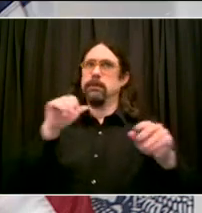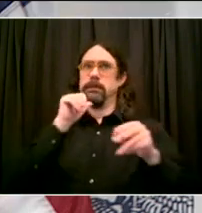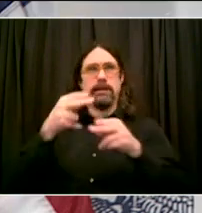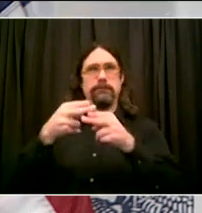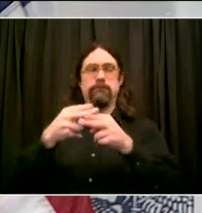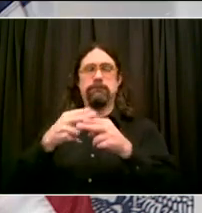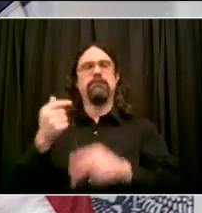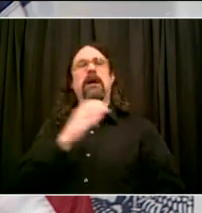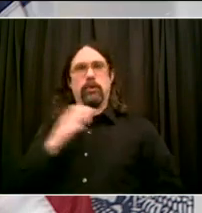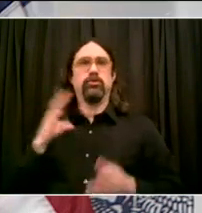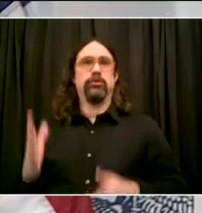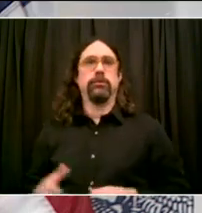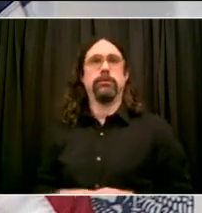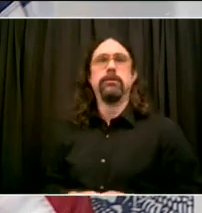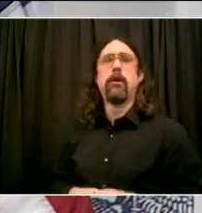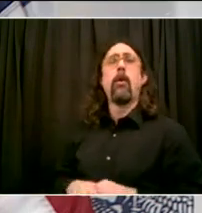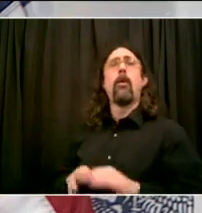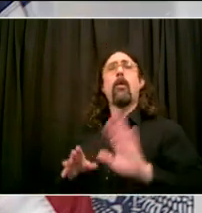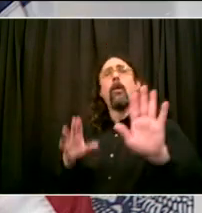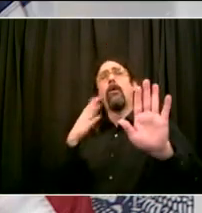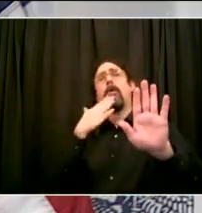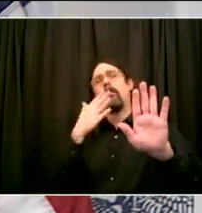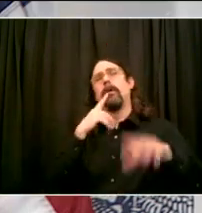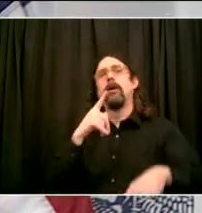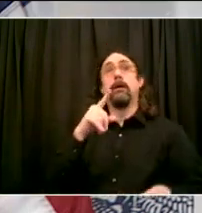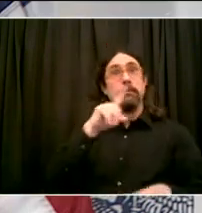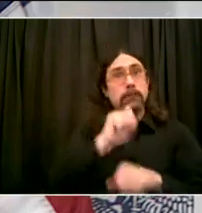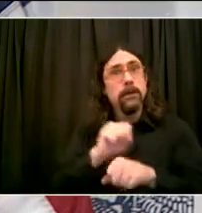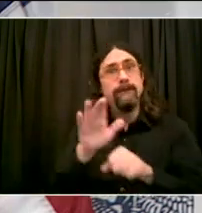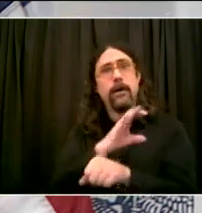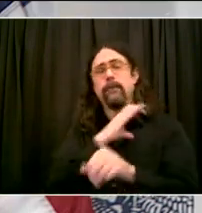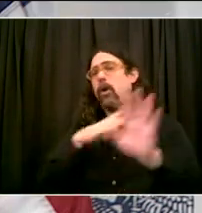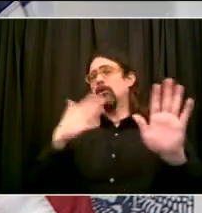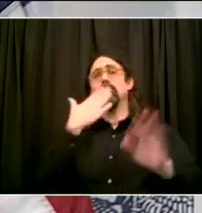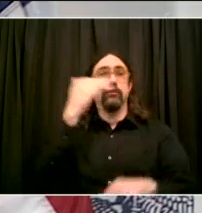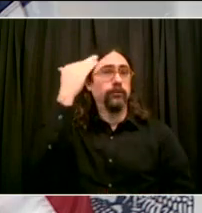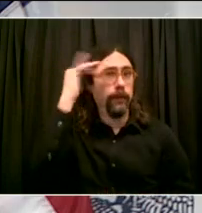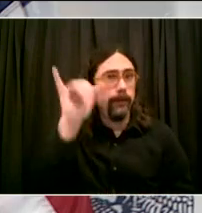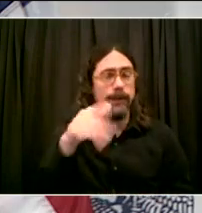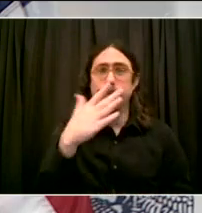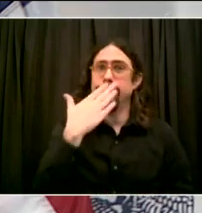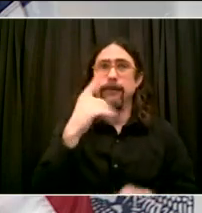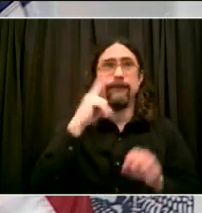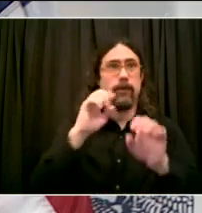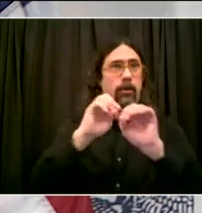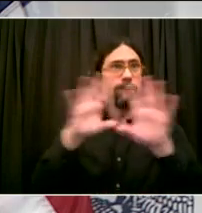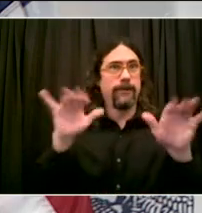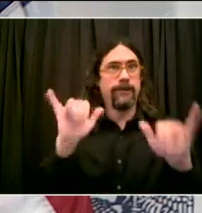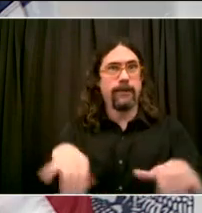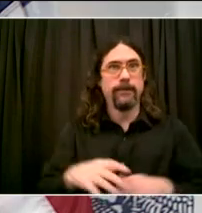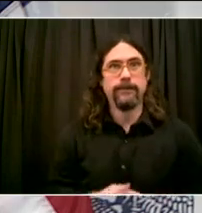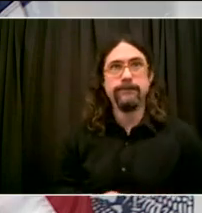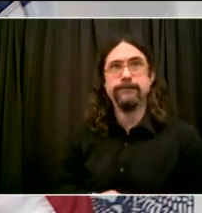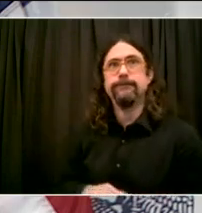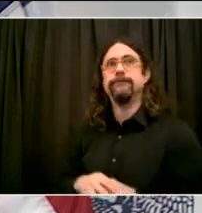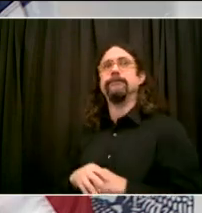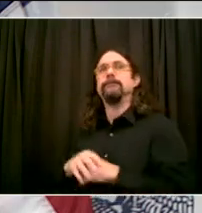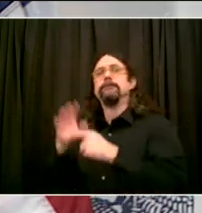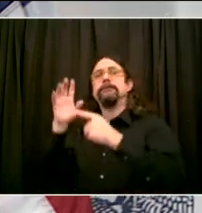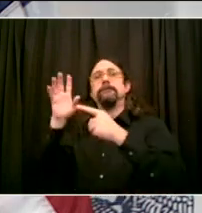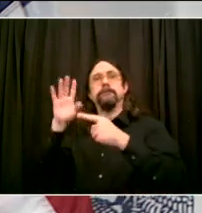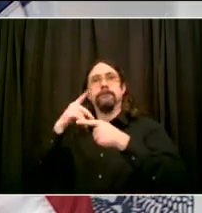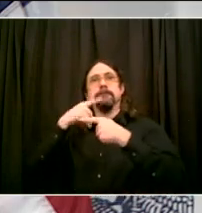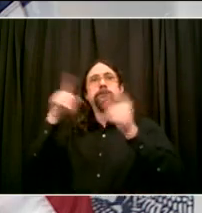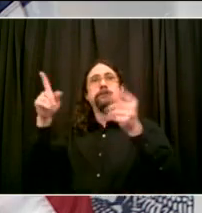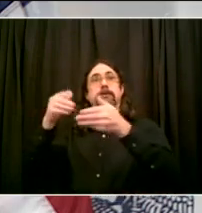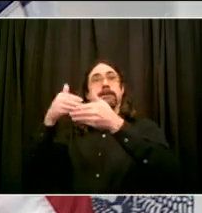go. Thank you so much. I got to use my Henry Goldman pass. My first question is something the governor was